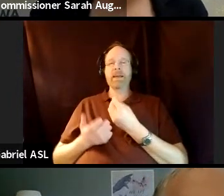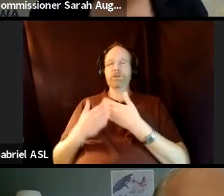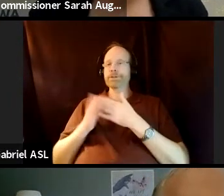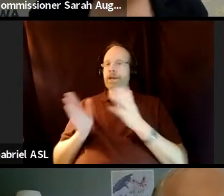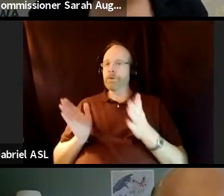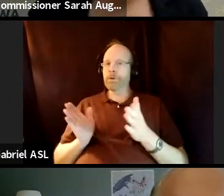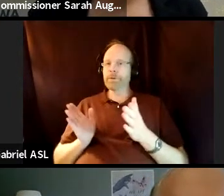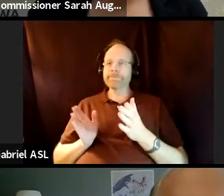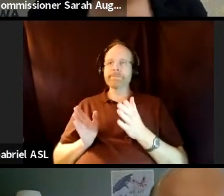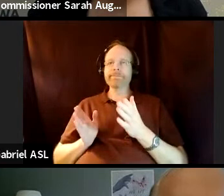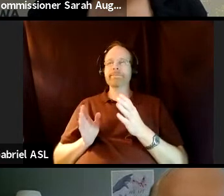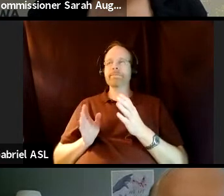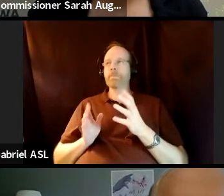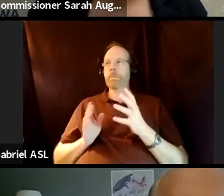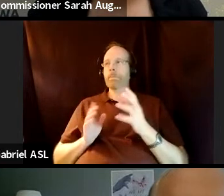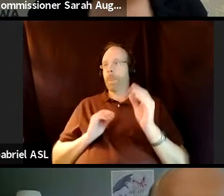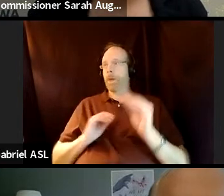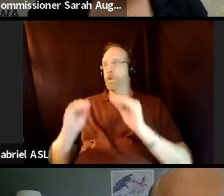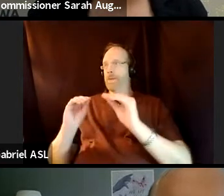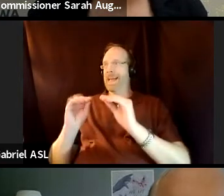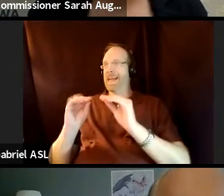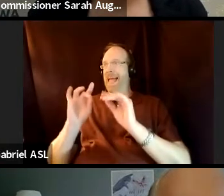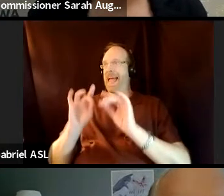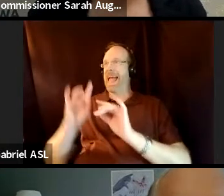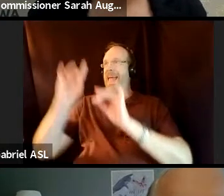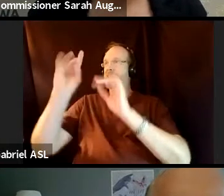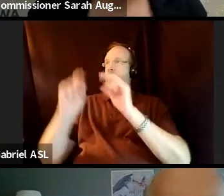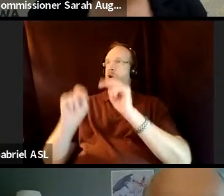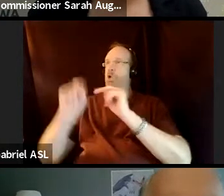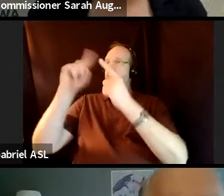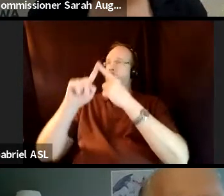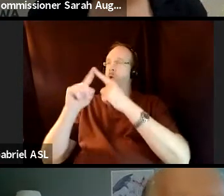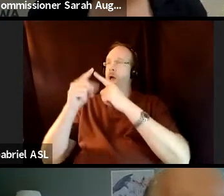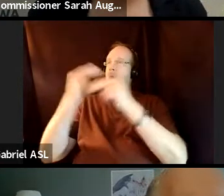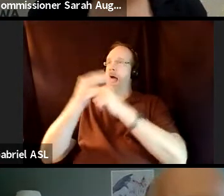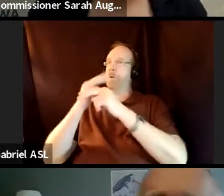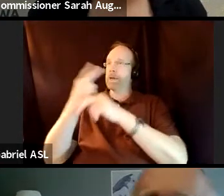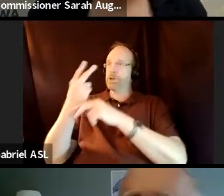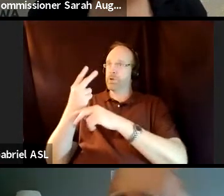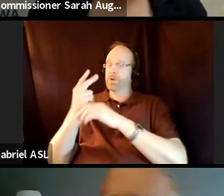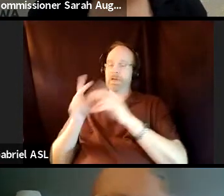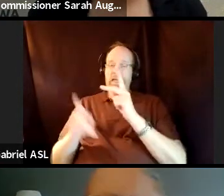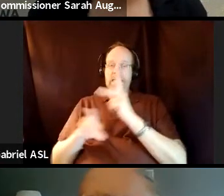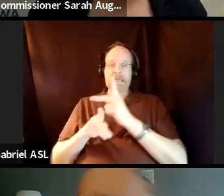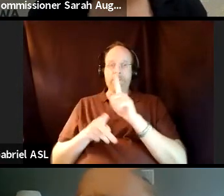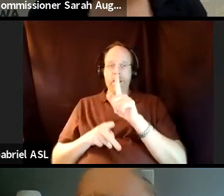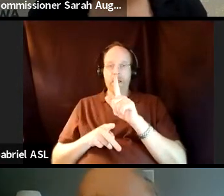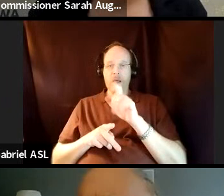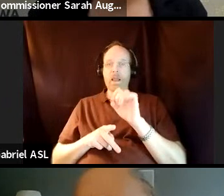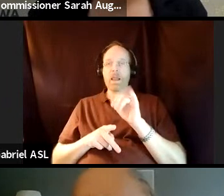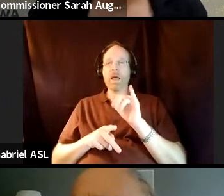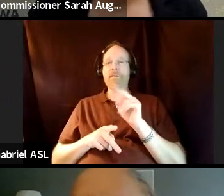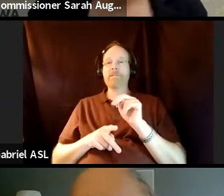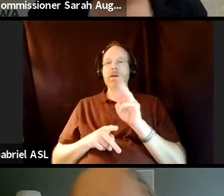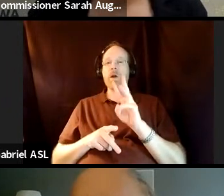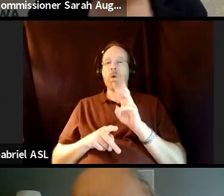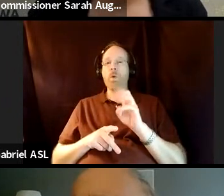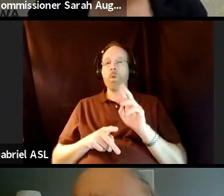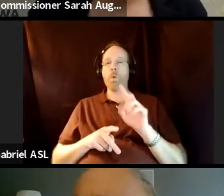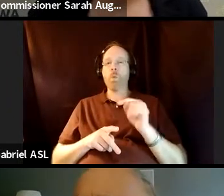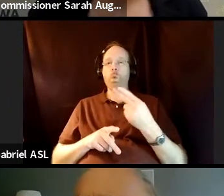general, moving 8 north to Highway 2, keeping Leavenworth in the loop 2, I think will probably help with those